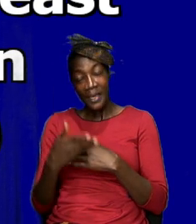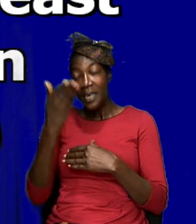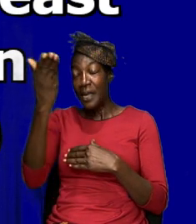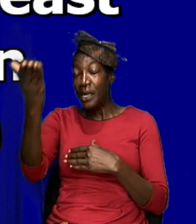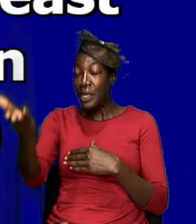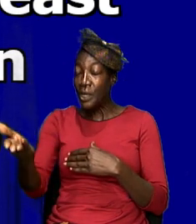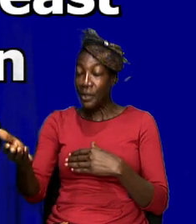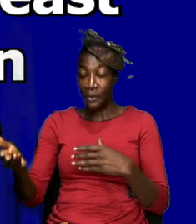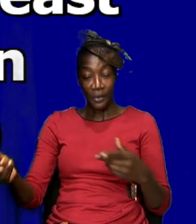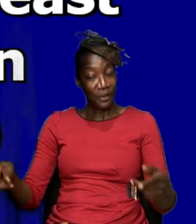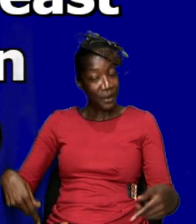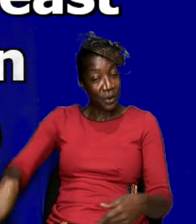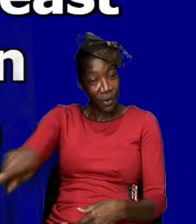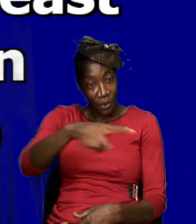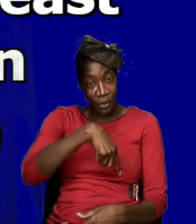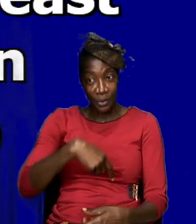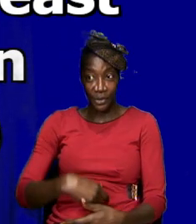us